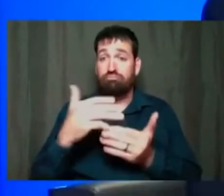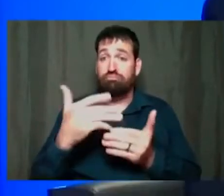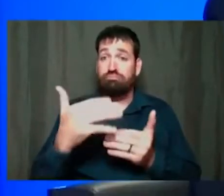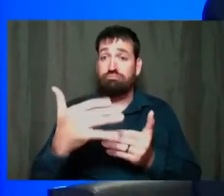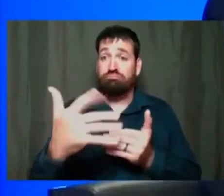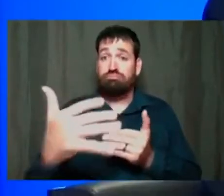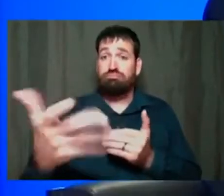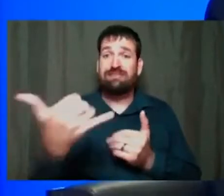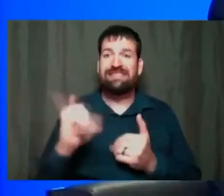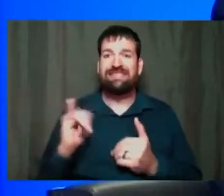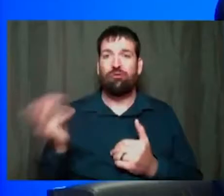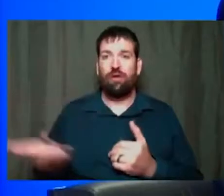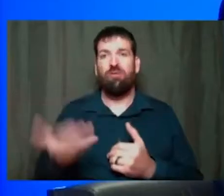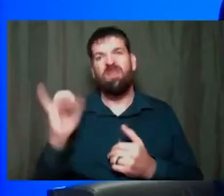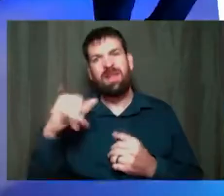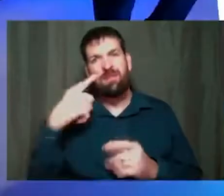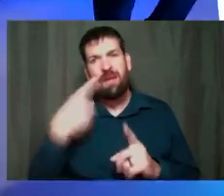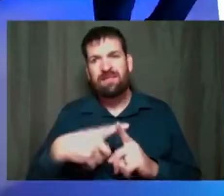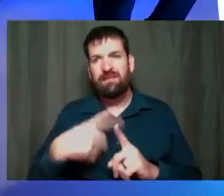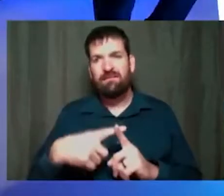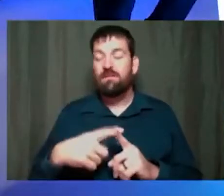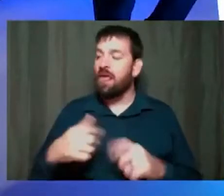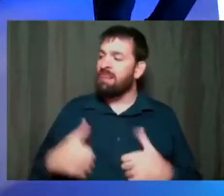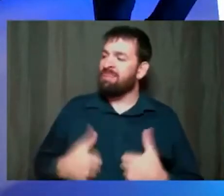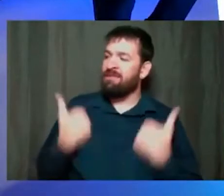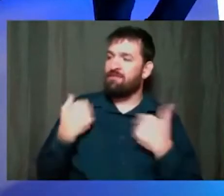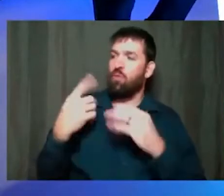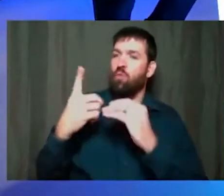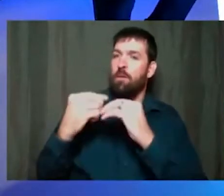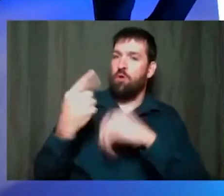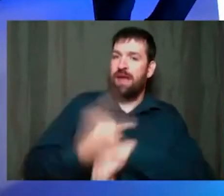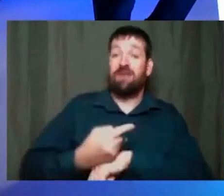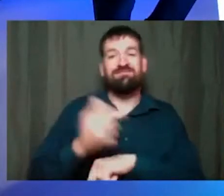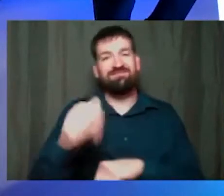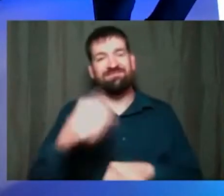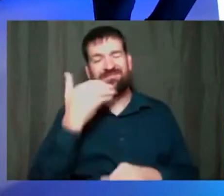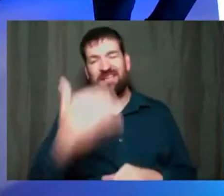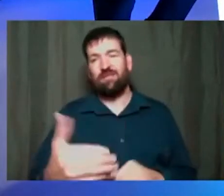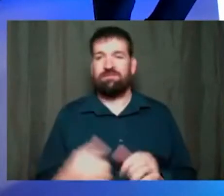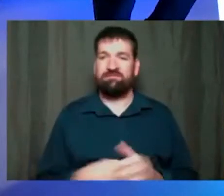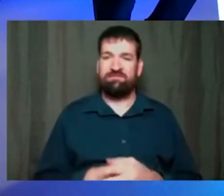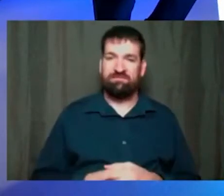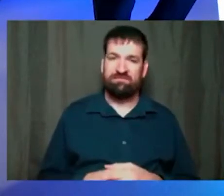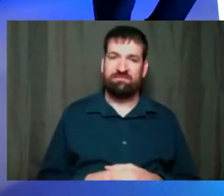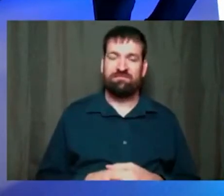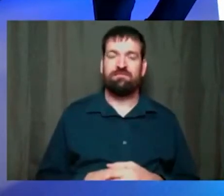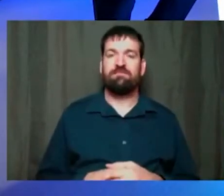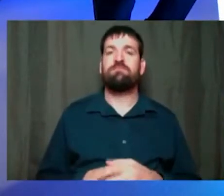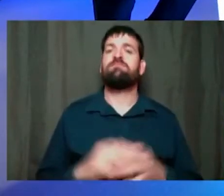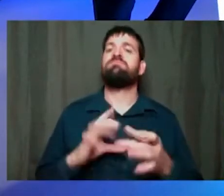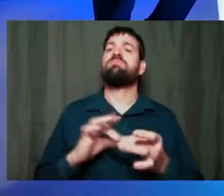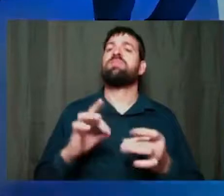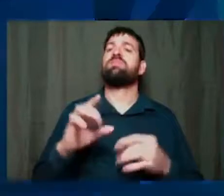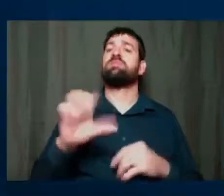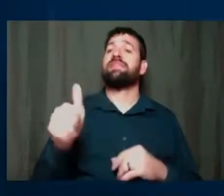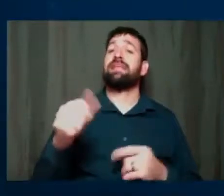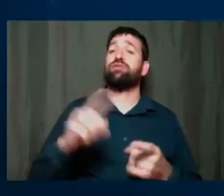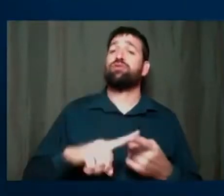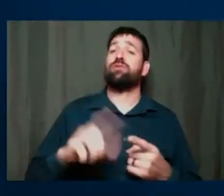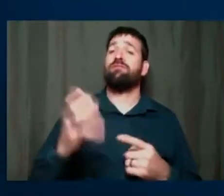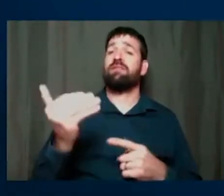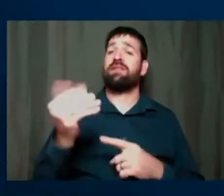a positive. Be grateful for that. I lived another day. Yeah. Yep. Thank you. And then you said about 10 to 15 minutes of meditation, or just kind